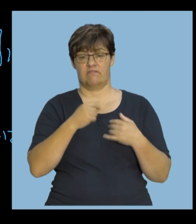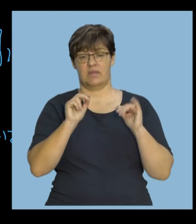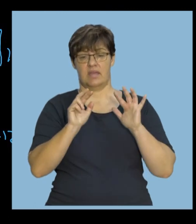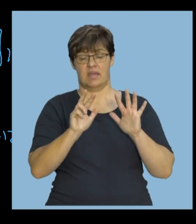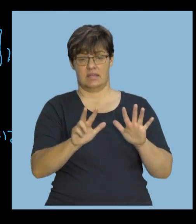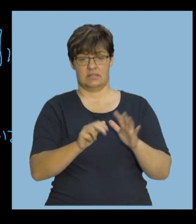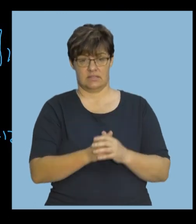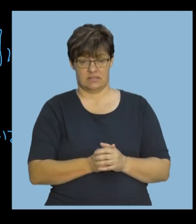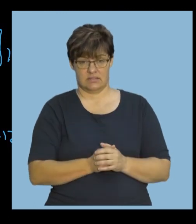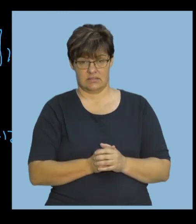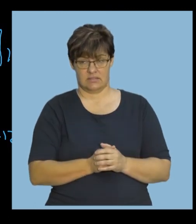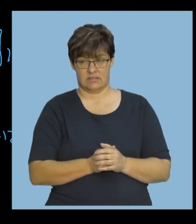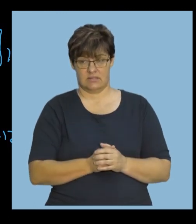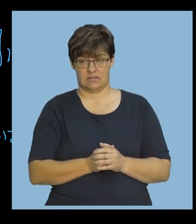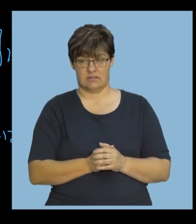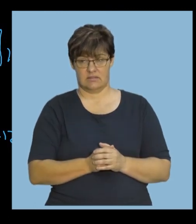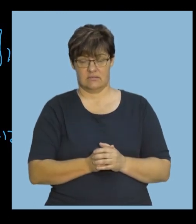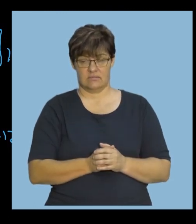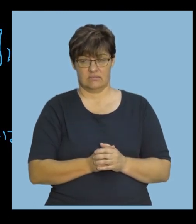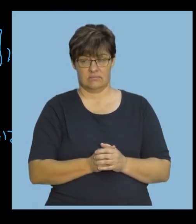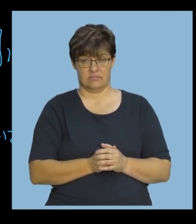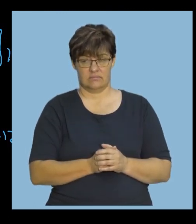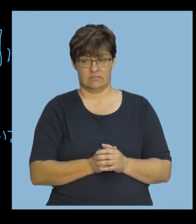8 divided by 2, which will give us